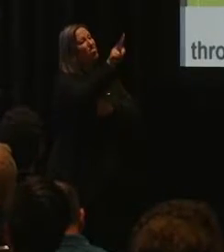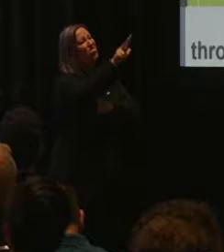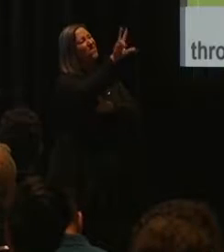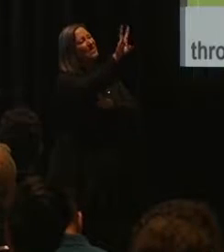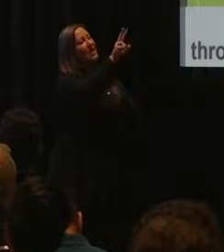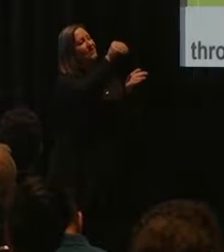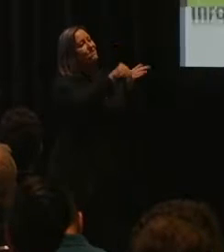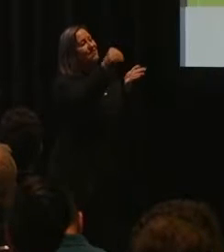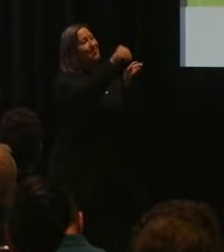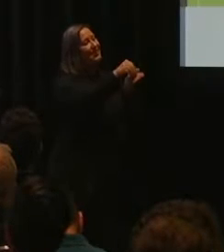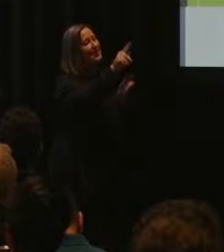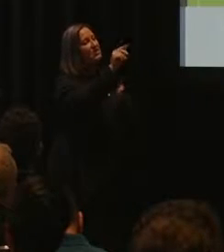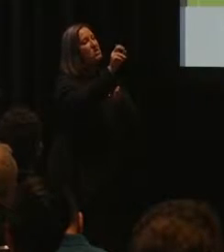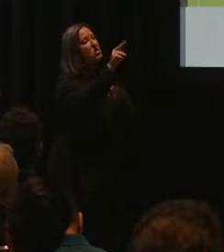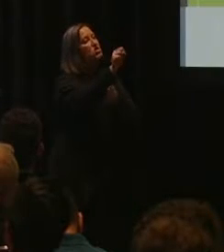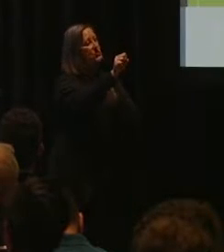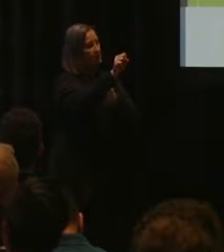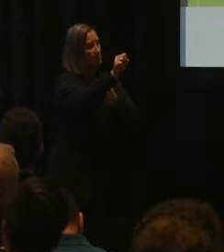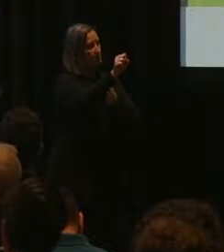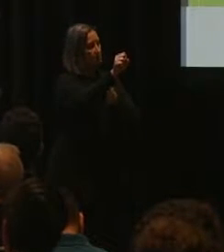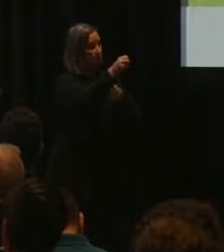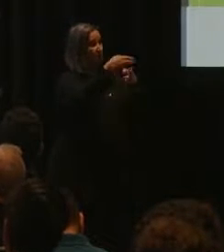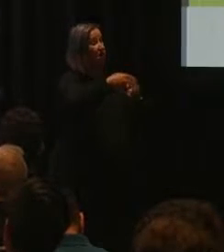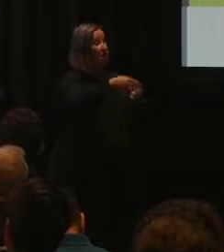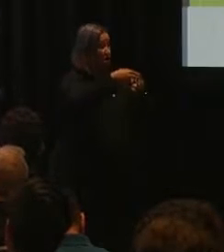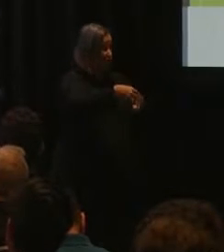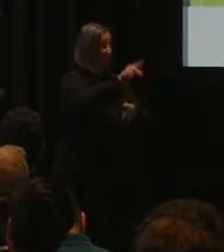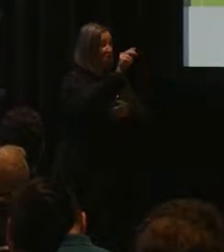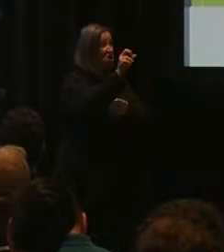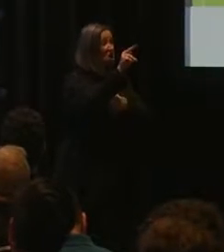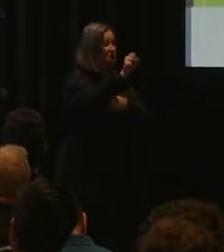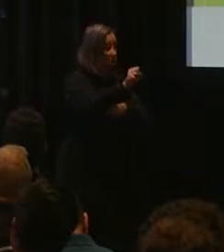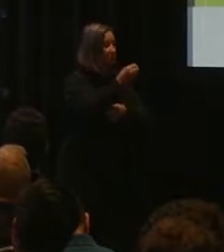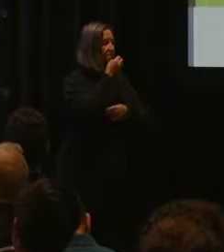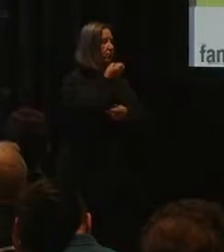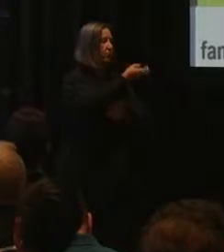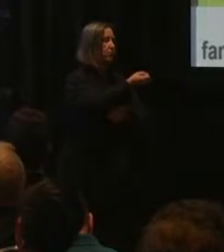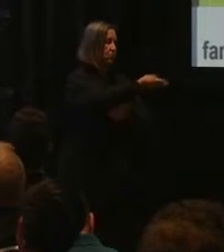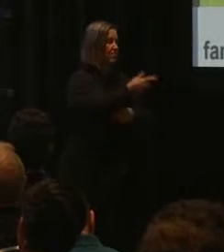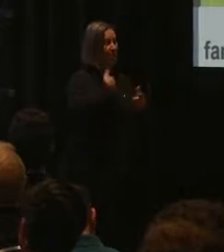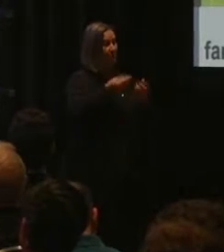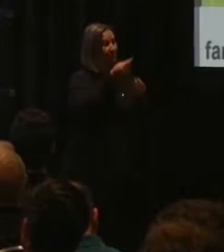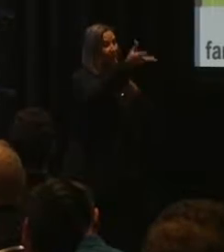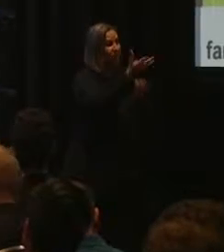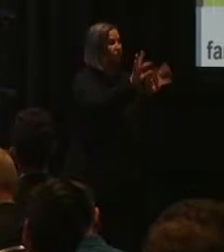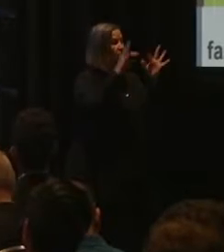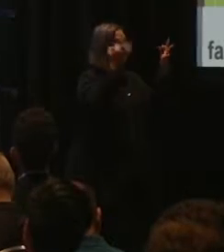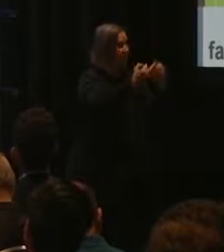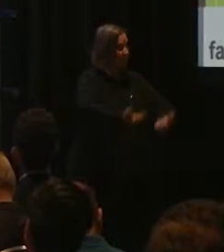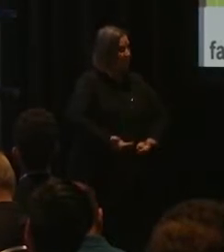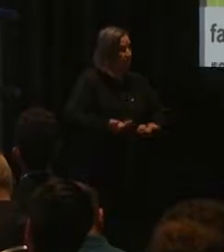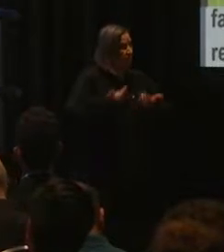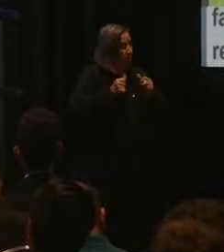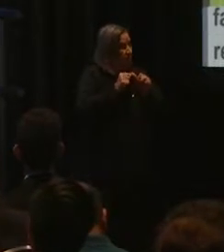annually. That's a lot of food. Food that could have otherwise gone to feed a hungry family or could have been given a new life by being recycled